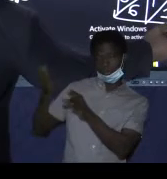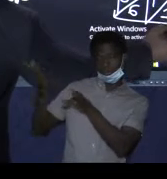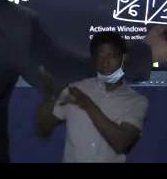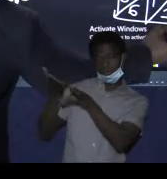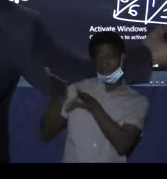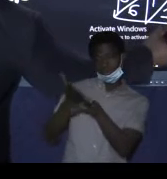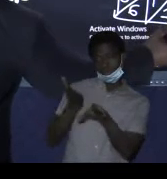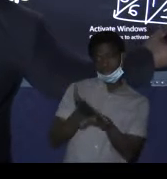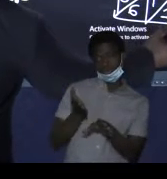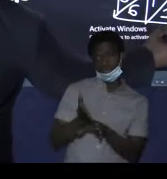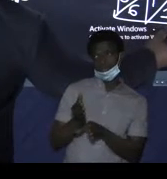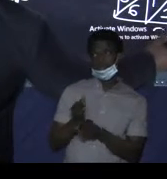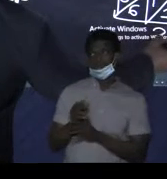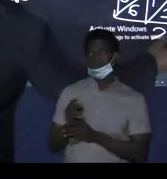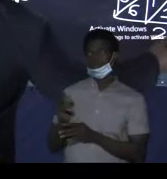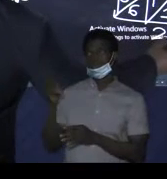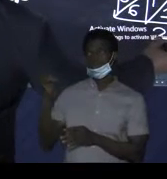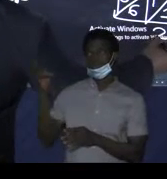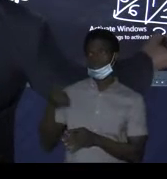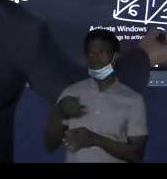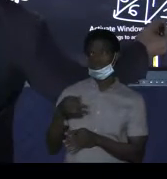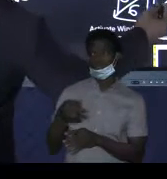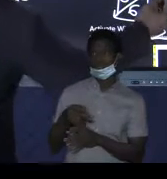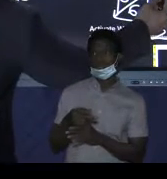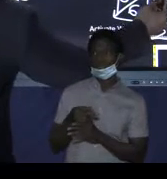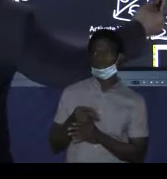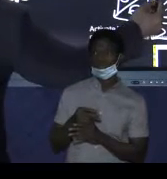Adding along the diagonals, we have 2 here.